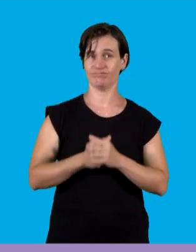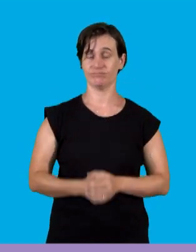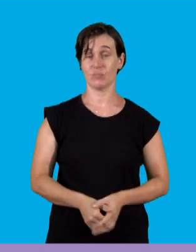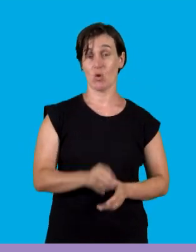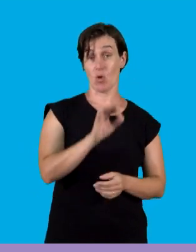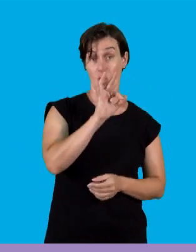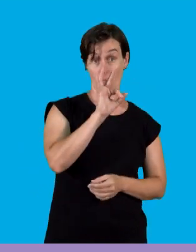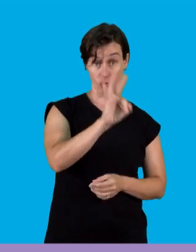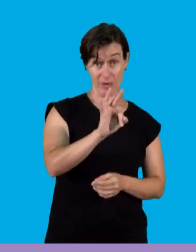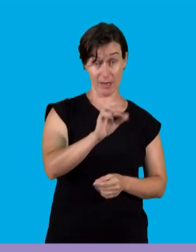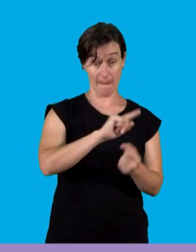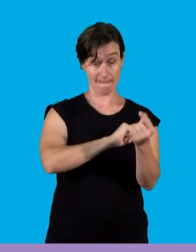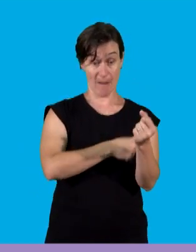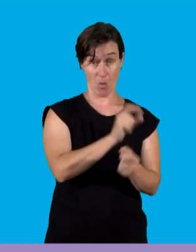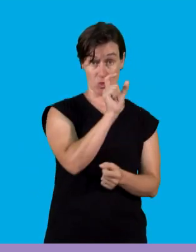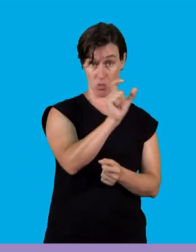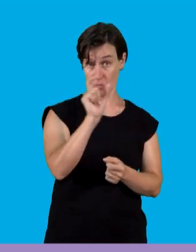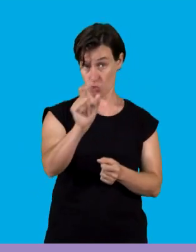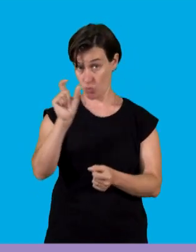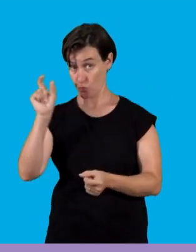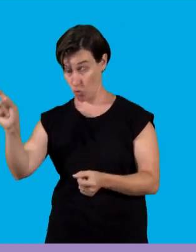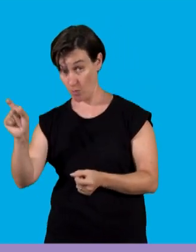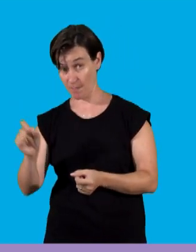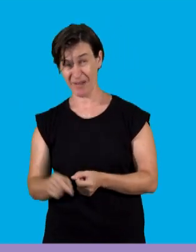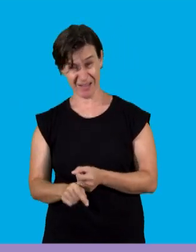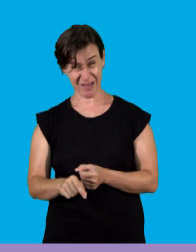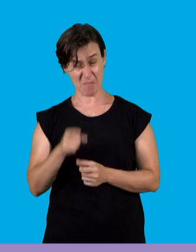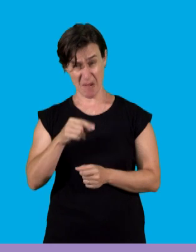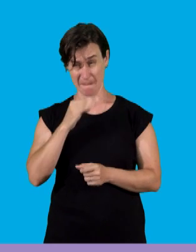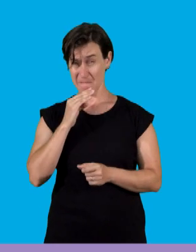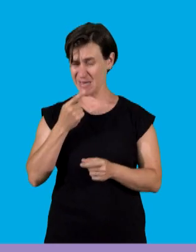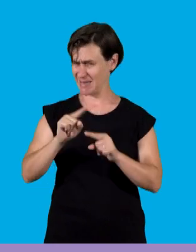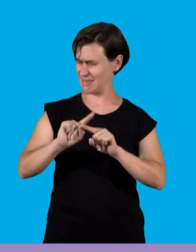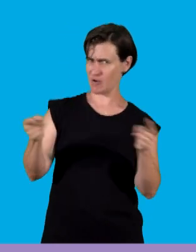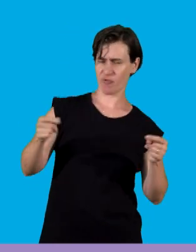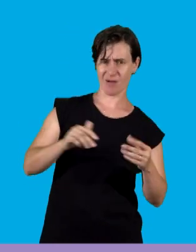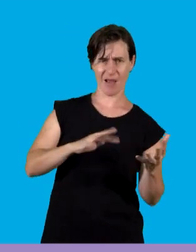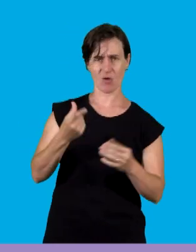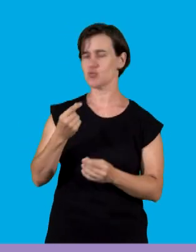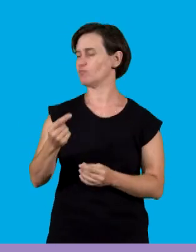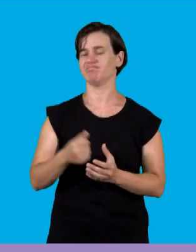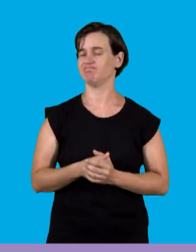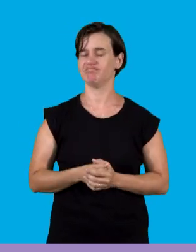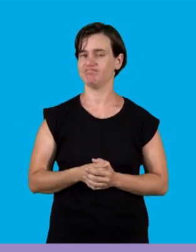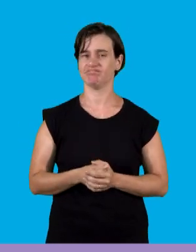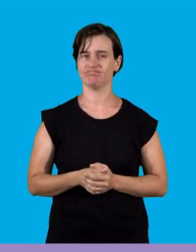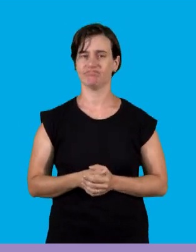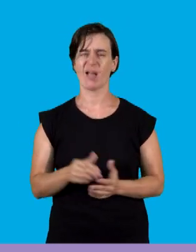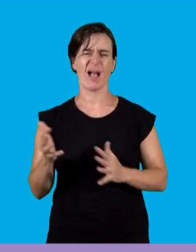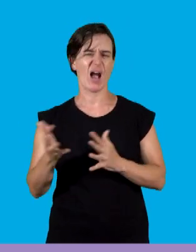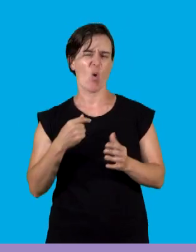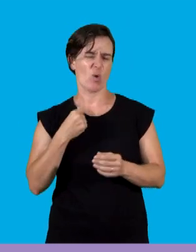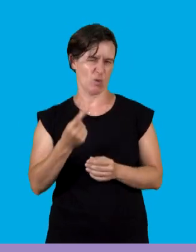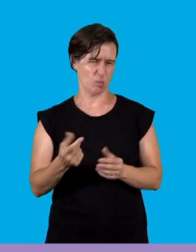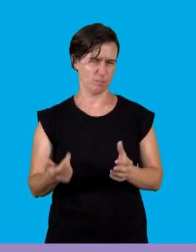has 3 powers that are being multiplied, but that shouldn't be any different. How are we going to work through